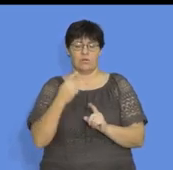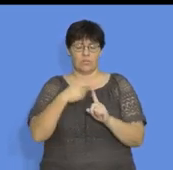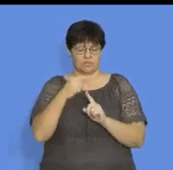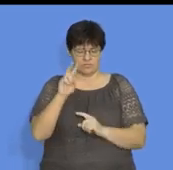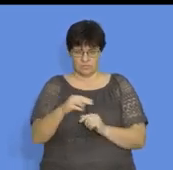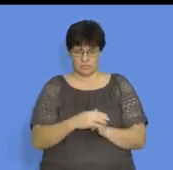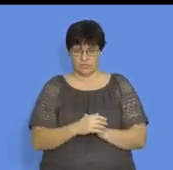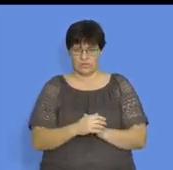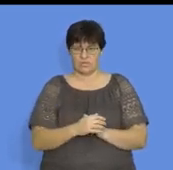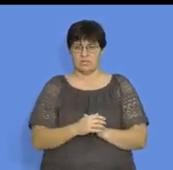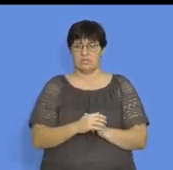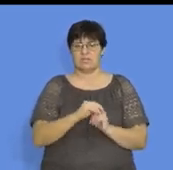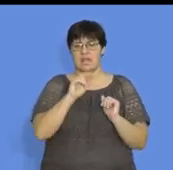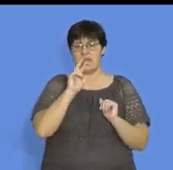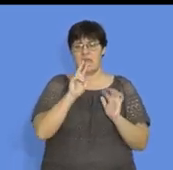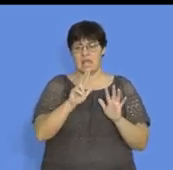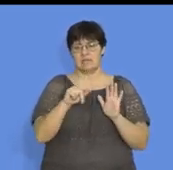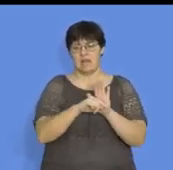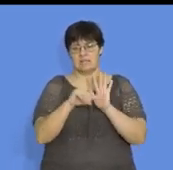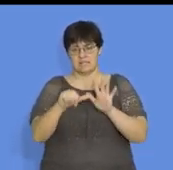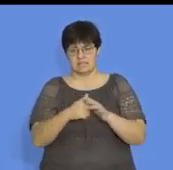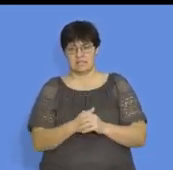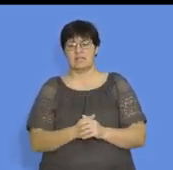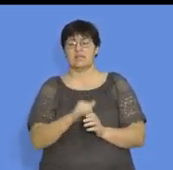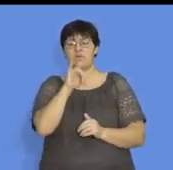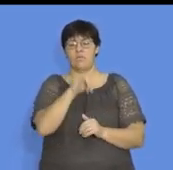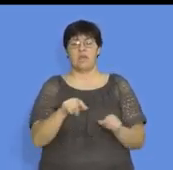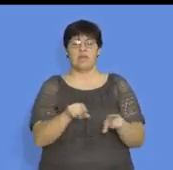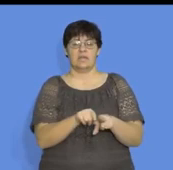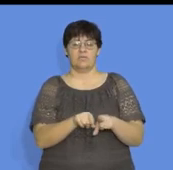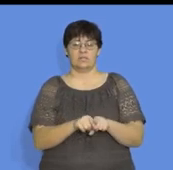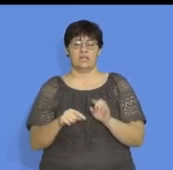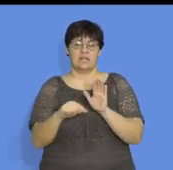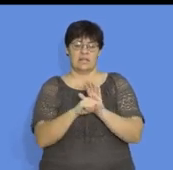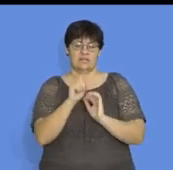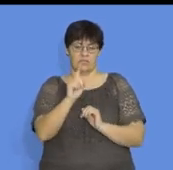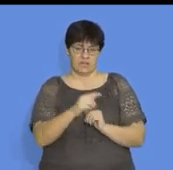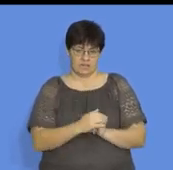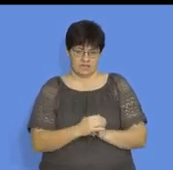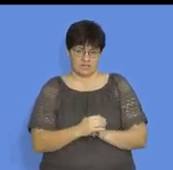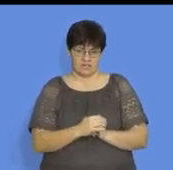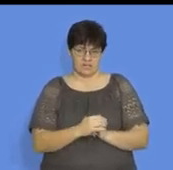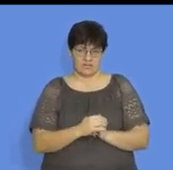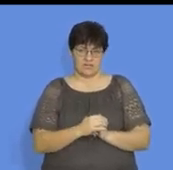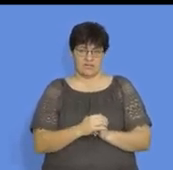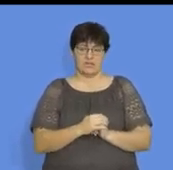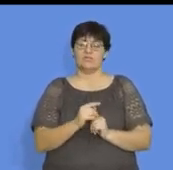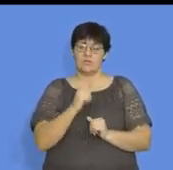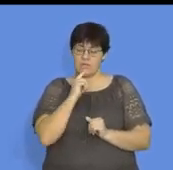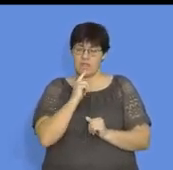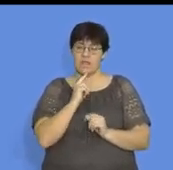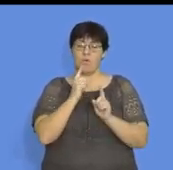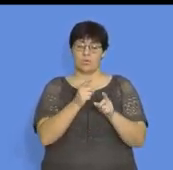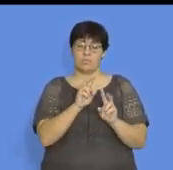2 I mean, because it's going to be 8 minus 6. Then my y will be equals to negative 1, right? So it means